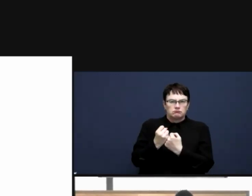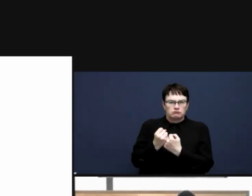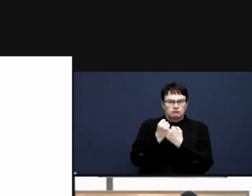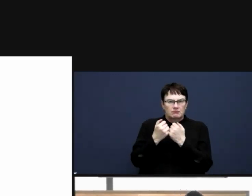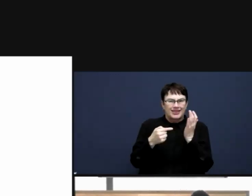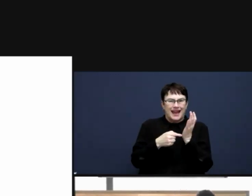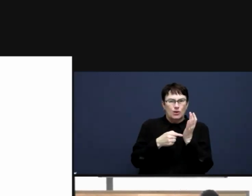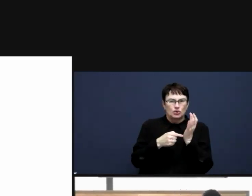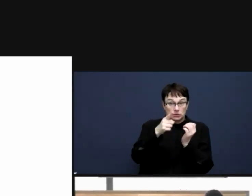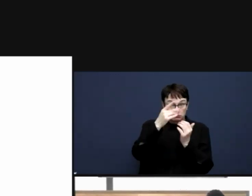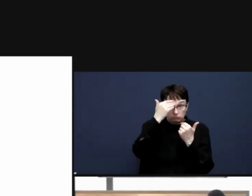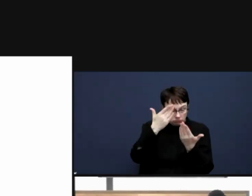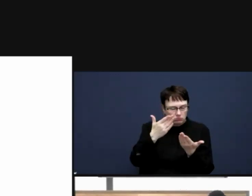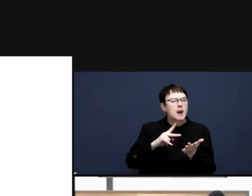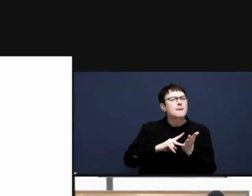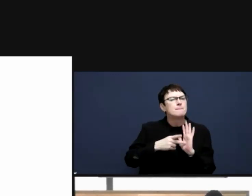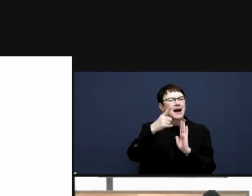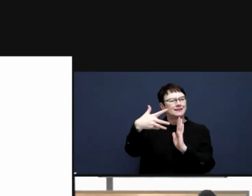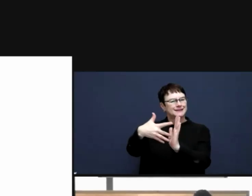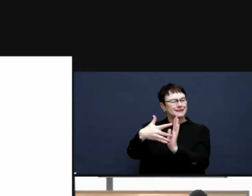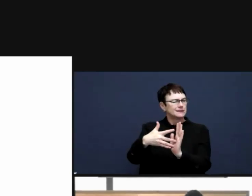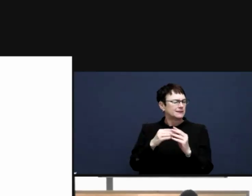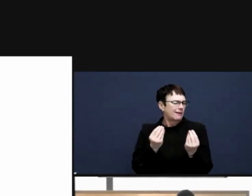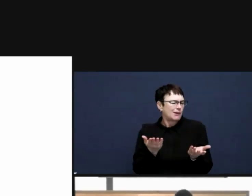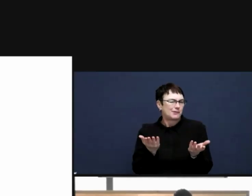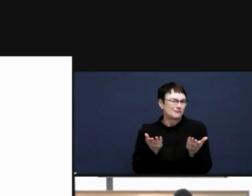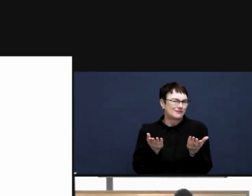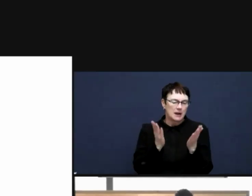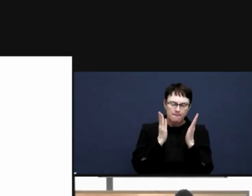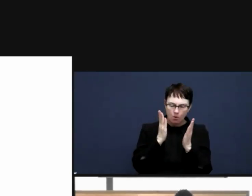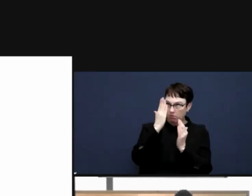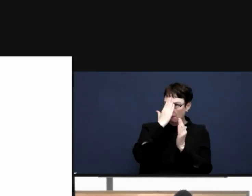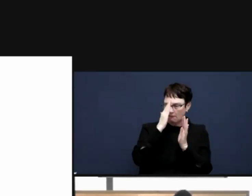There are different ways of testing, and they all have their own benefits and limitations. I go